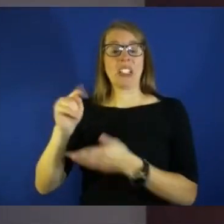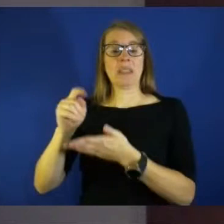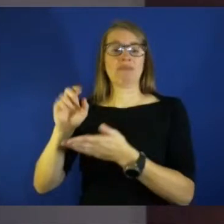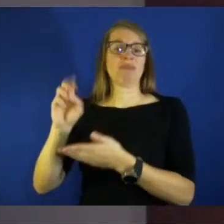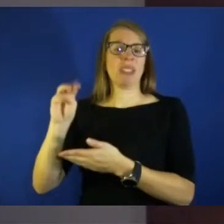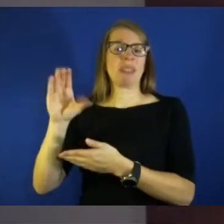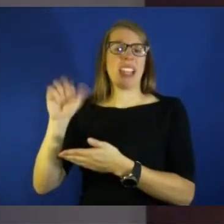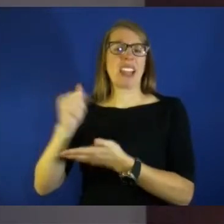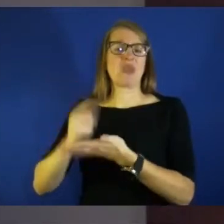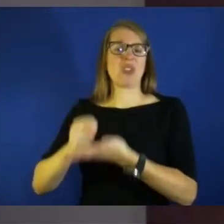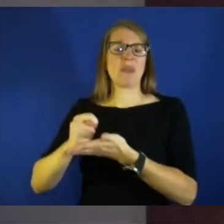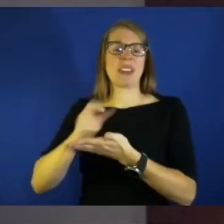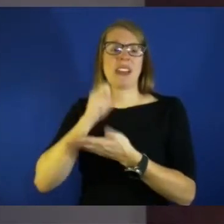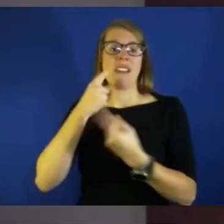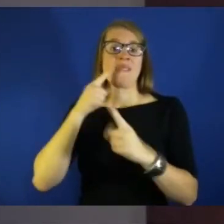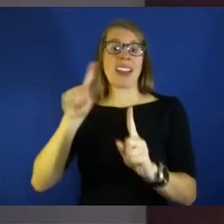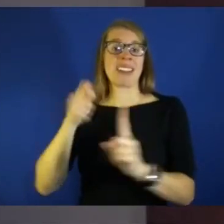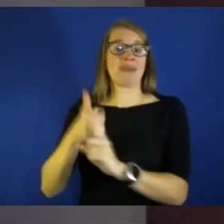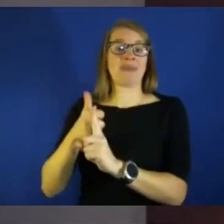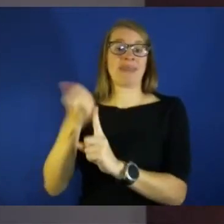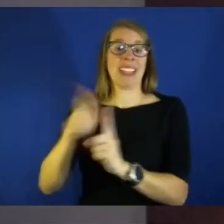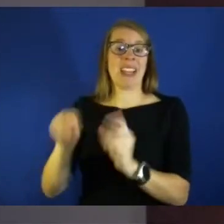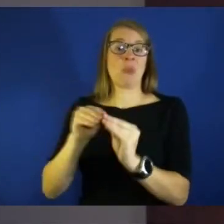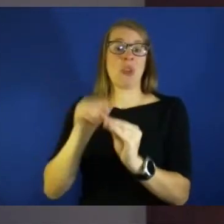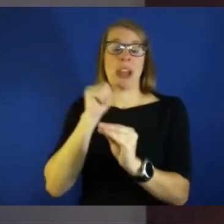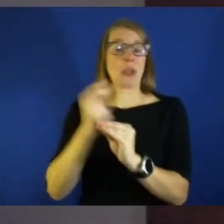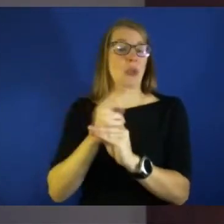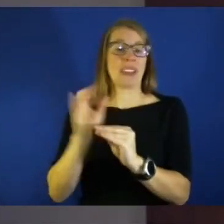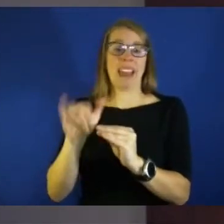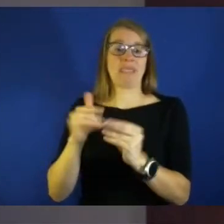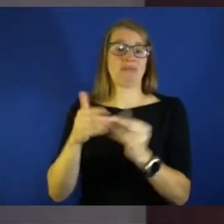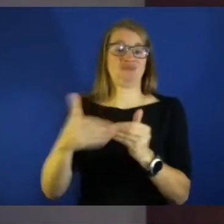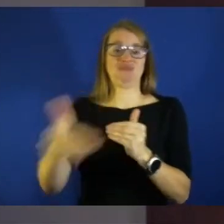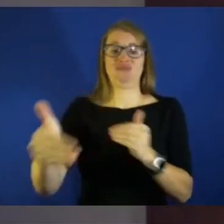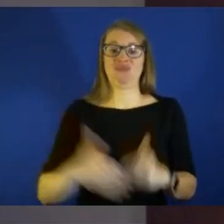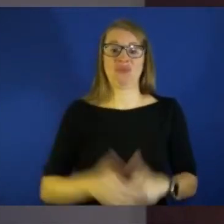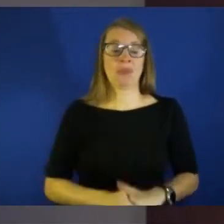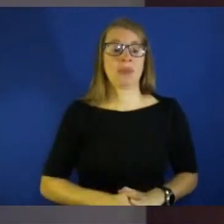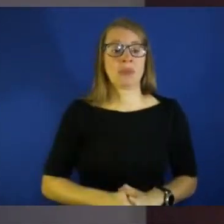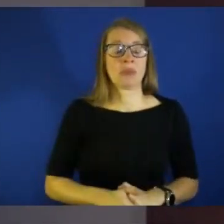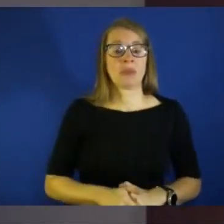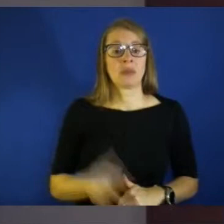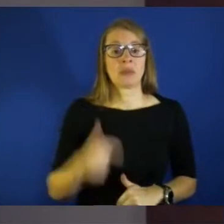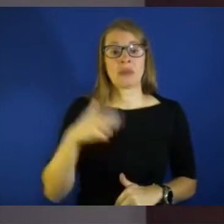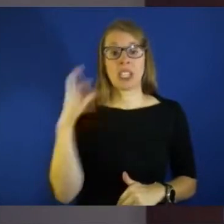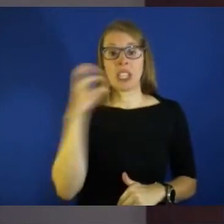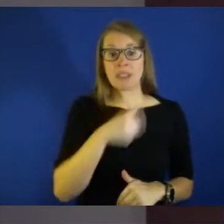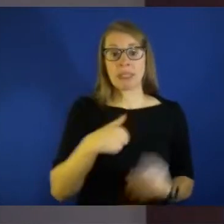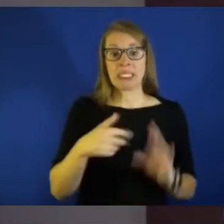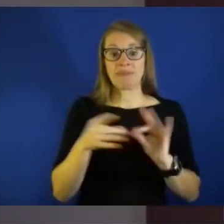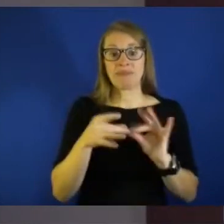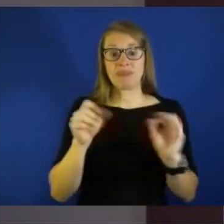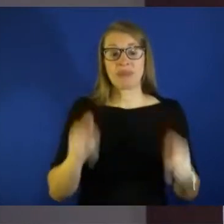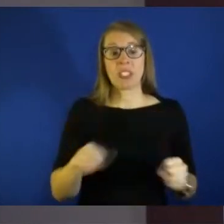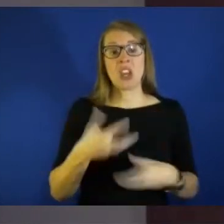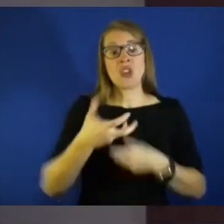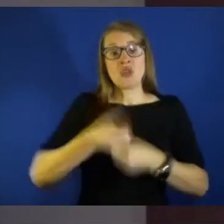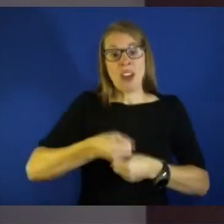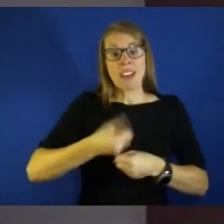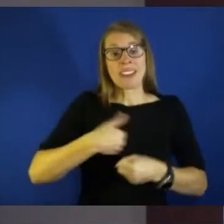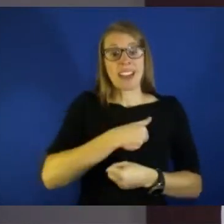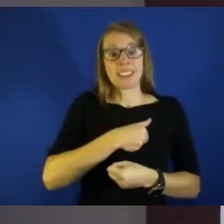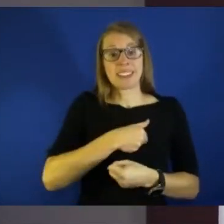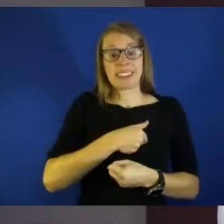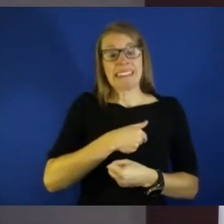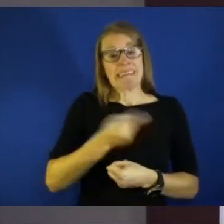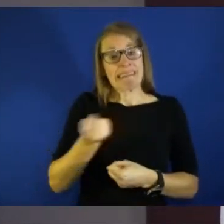its own anymore. So we've not been using that for quite a long time. And I guess I can say, trust us a bit, because we are